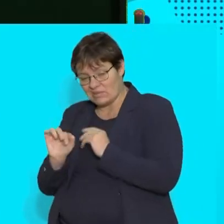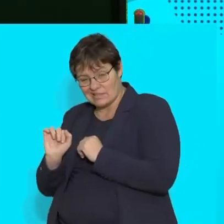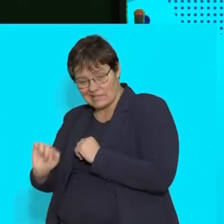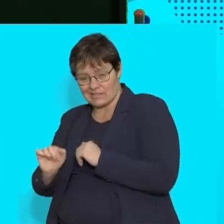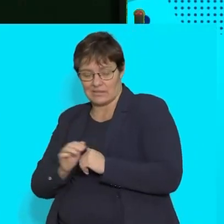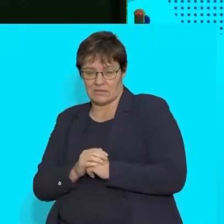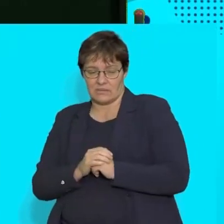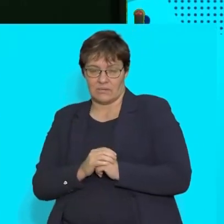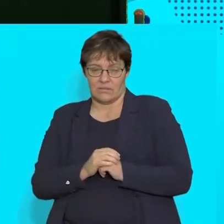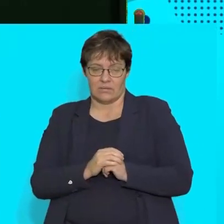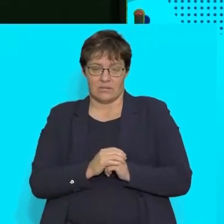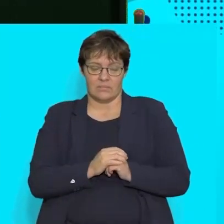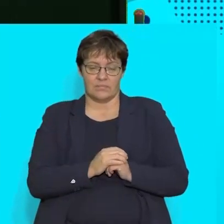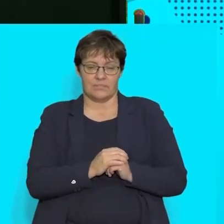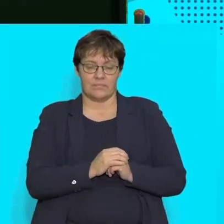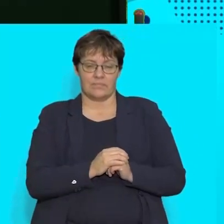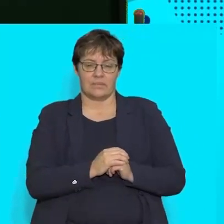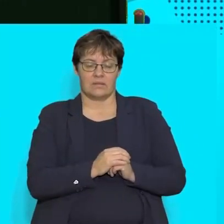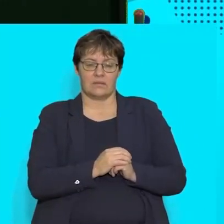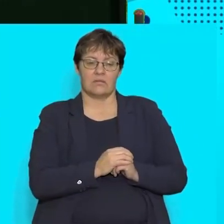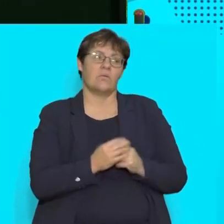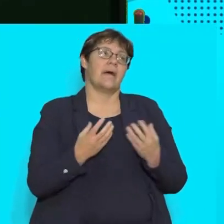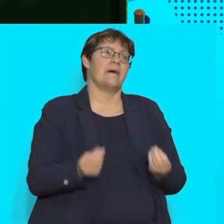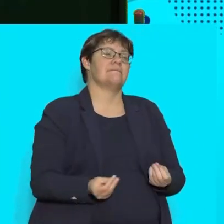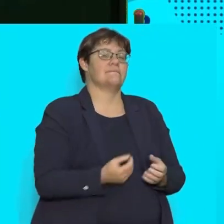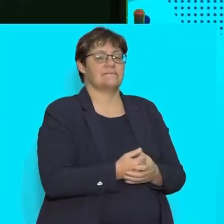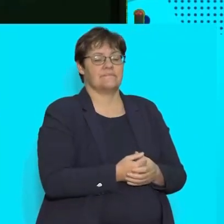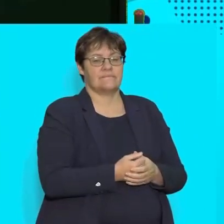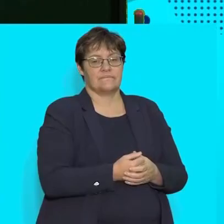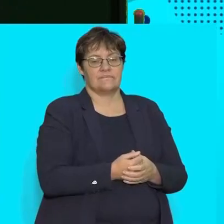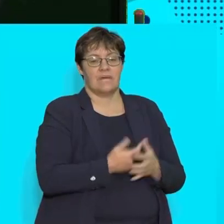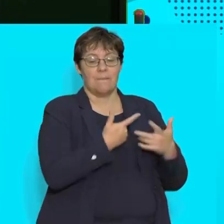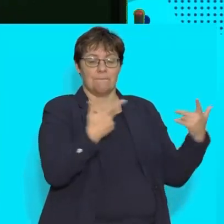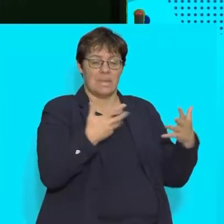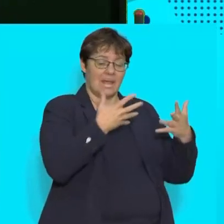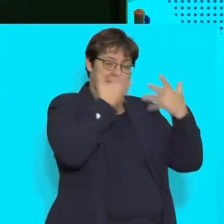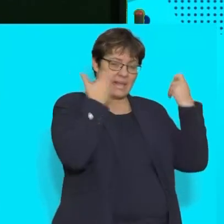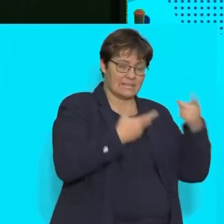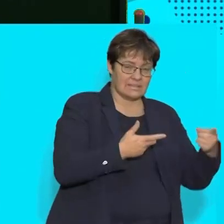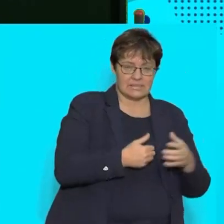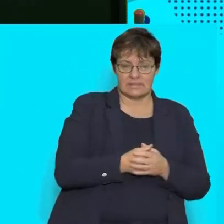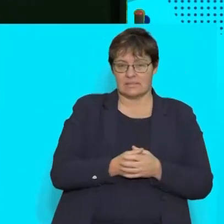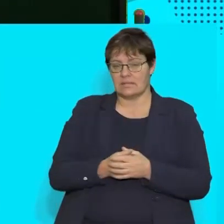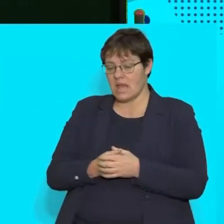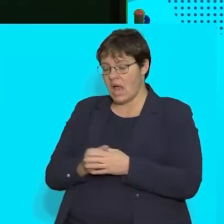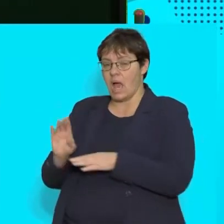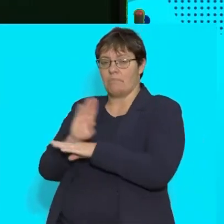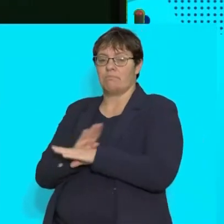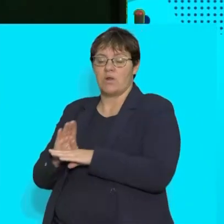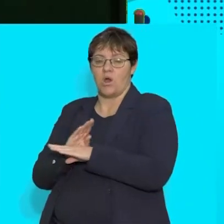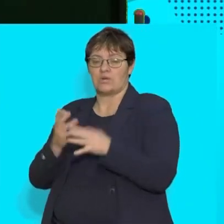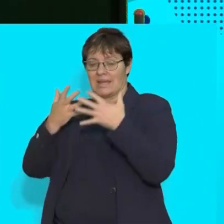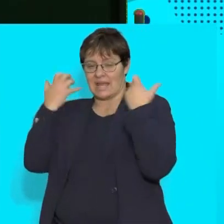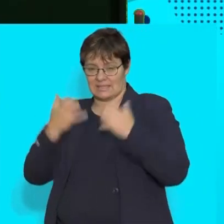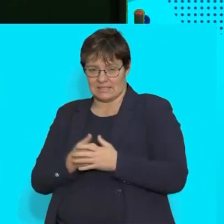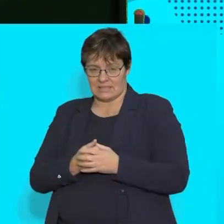to the other. So the classical example is you've got a big cat and you've got a brown cat.